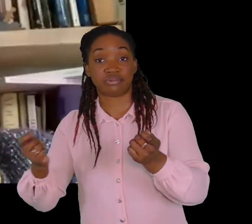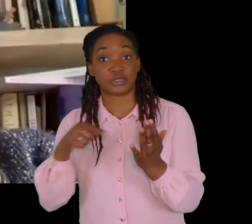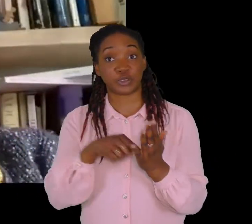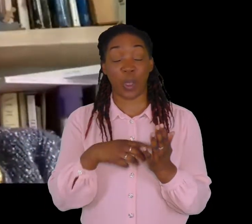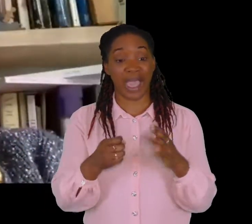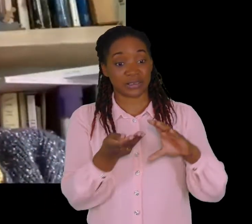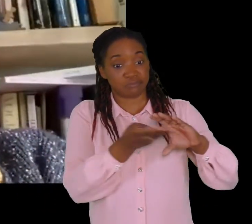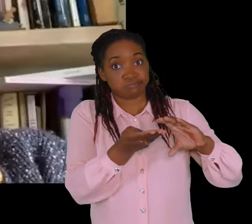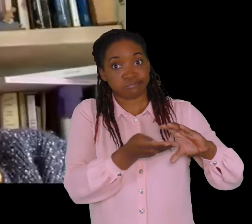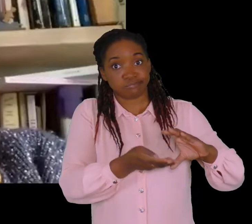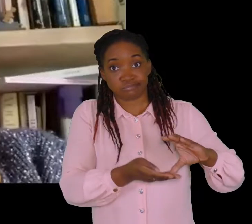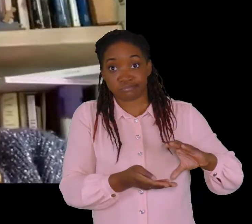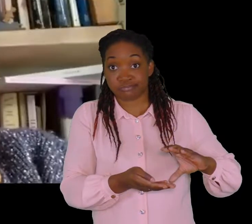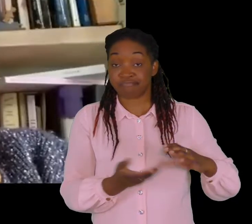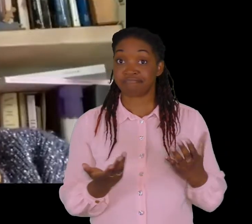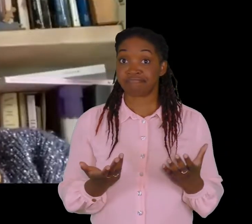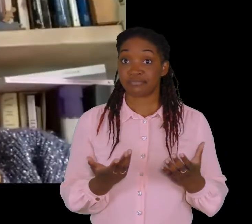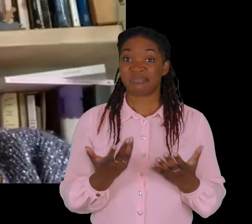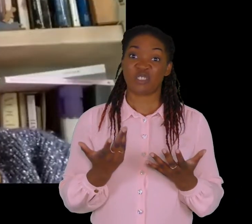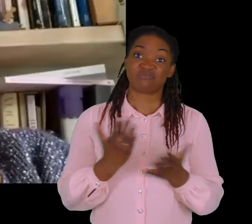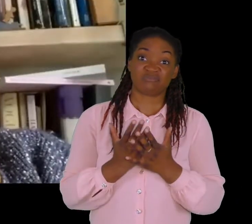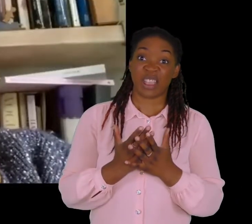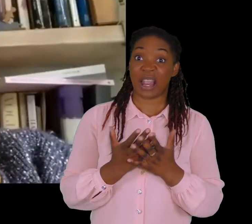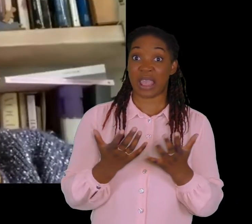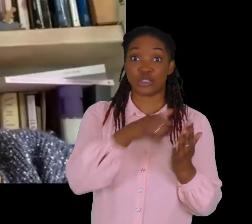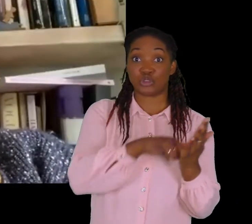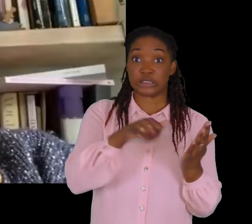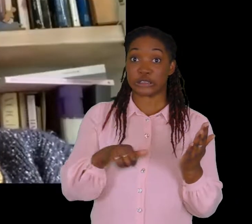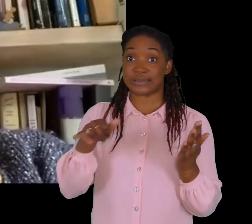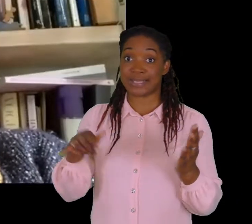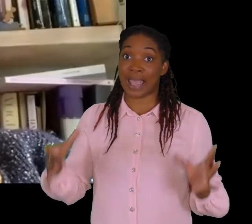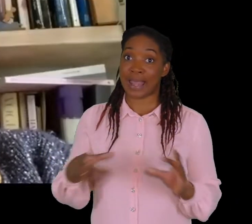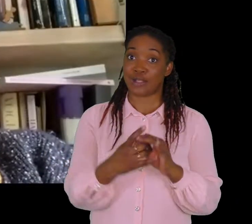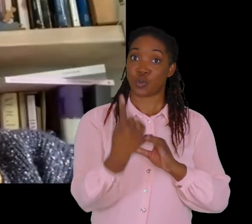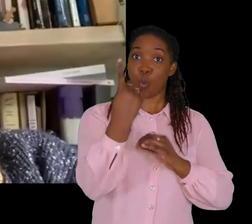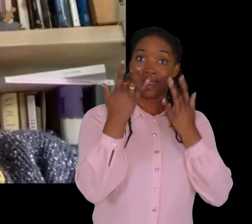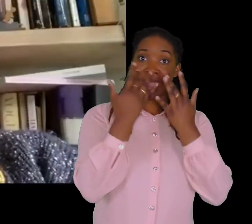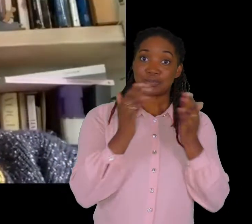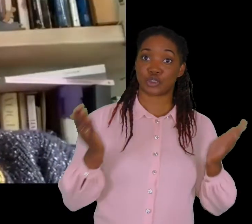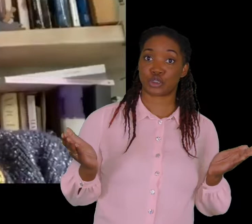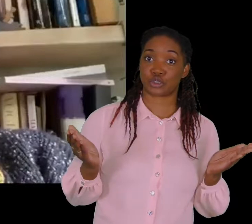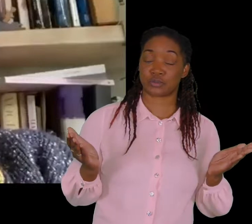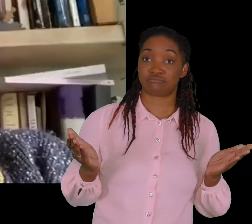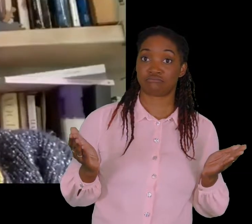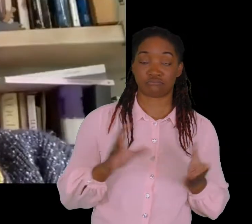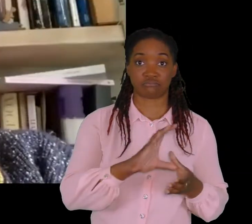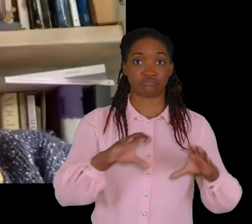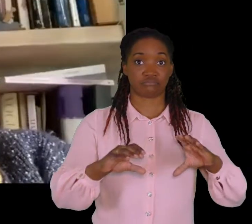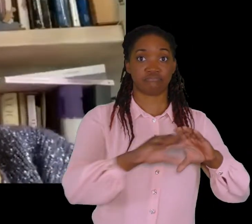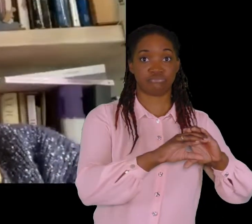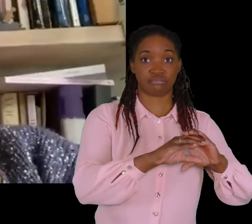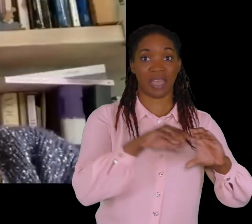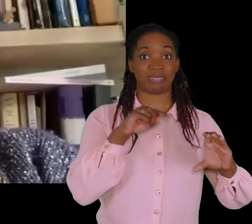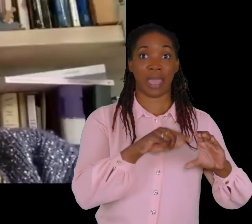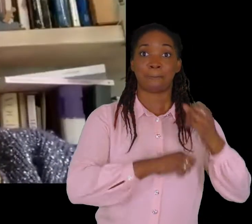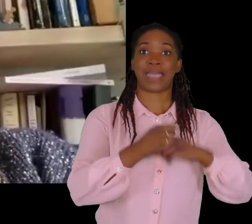So I ended up having a half a dozen sheets of paper that could then end